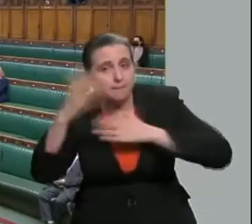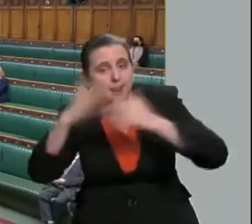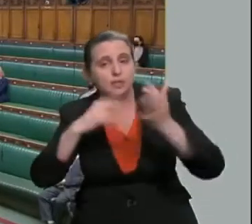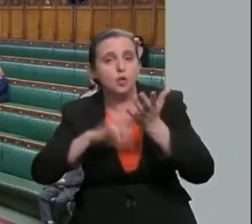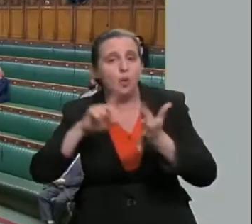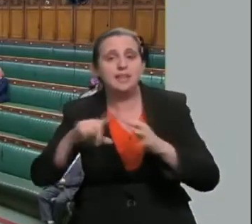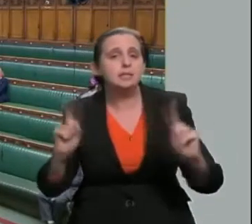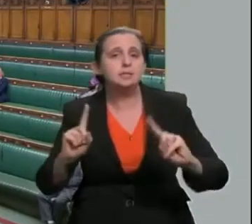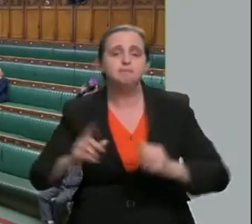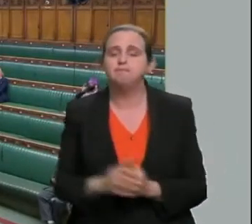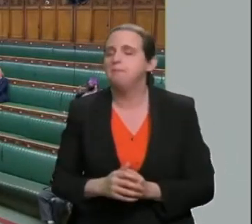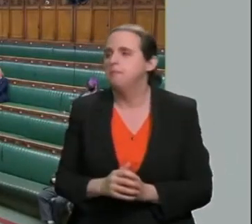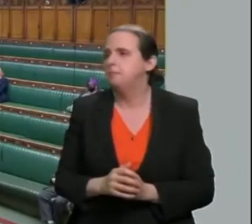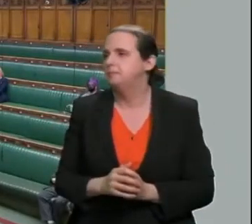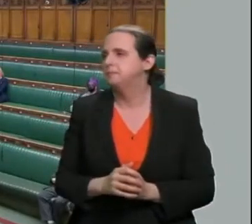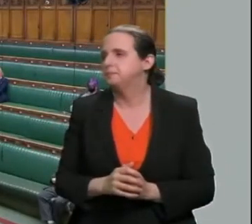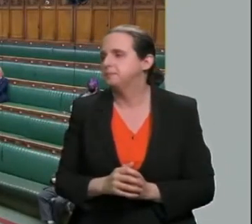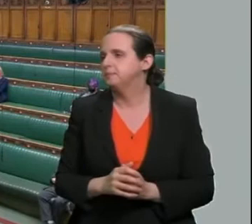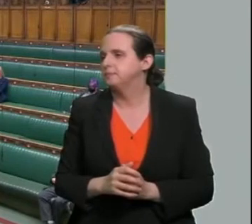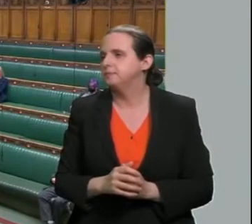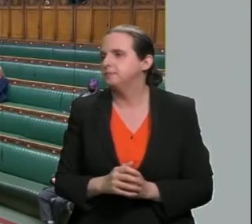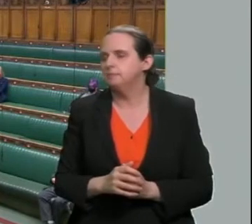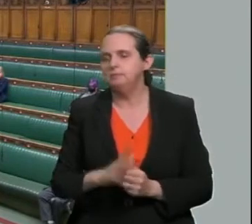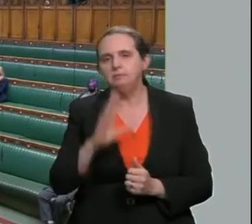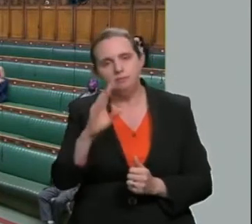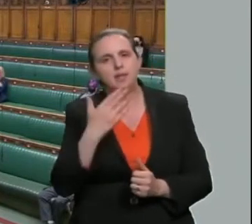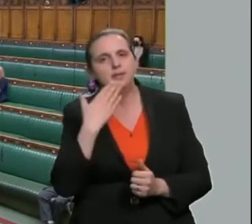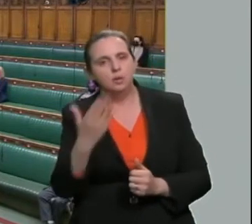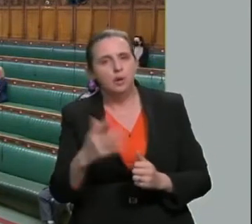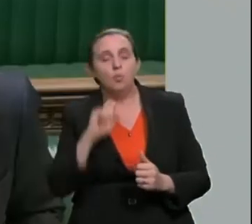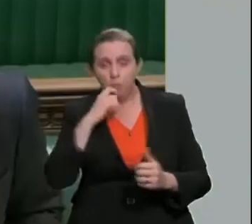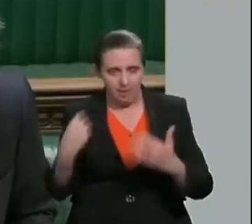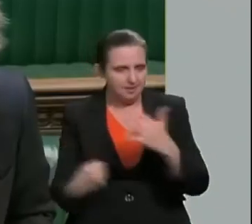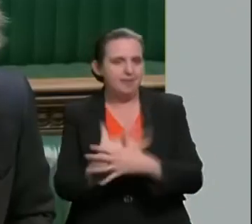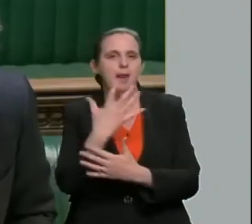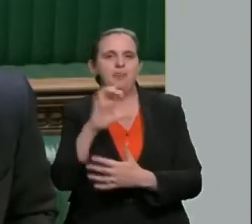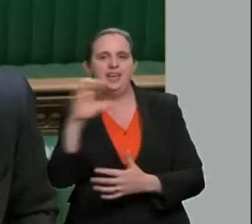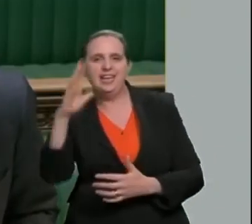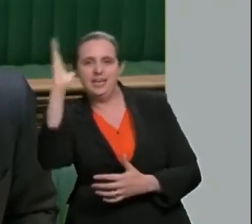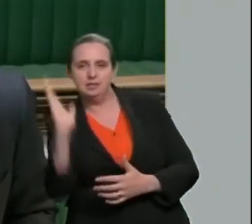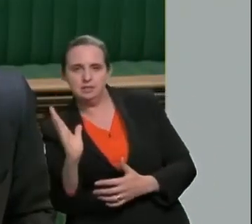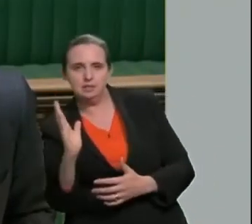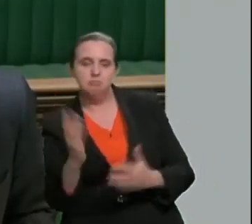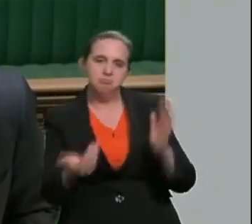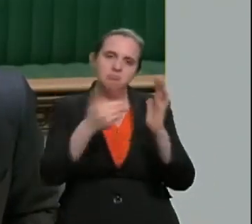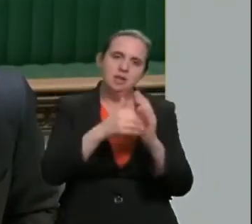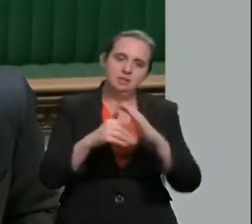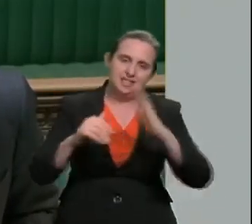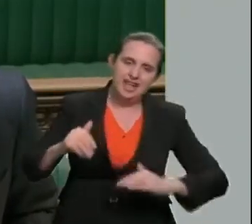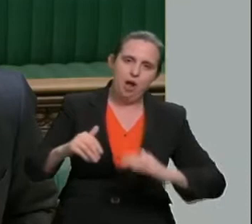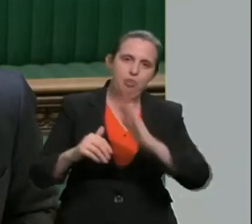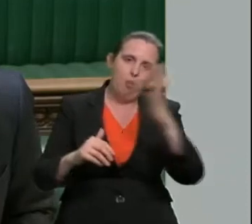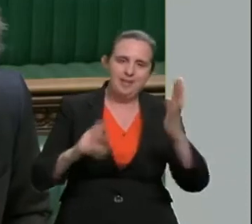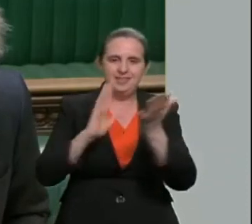Mr. Speaker, I can certainly confirm that we are going to develop the eastern leg as well as the whole of HS2, and he'll be hearing a lot